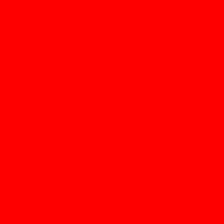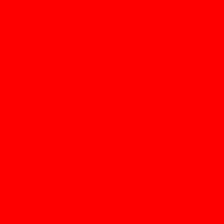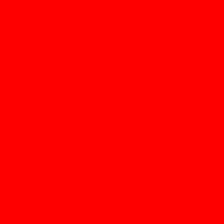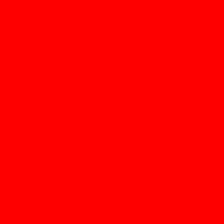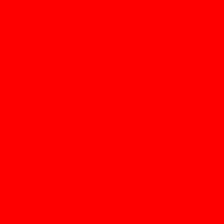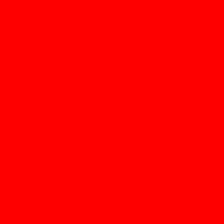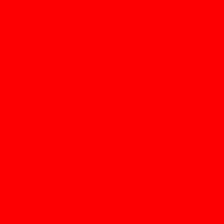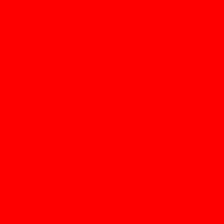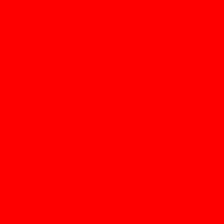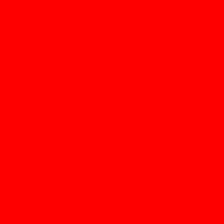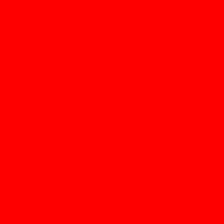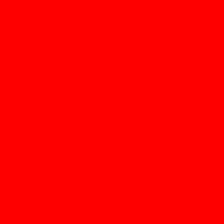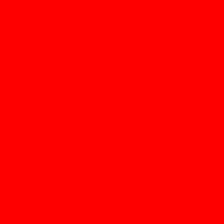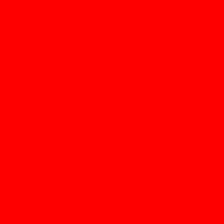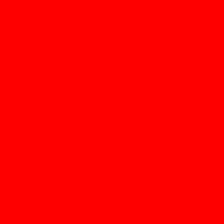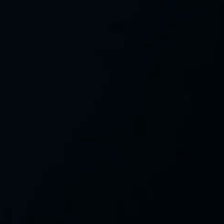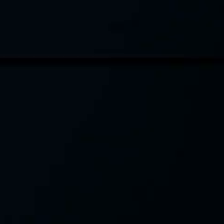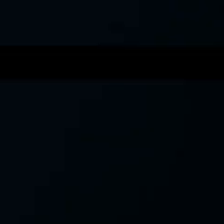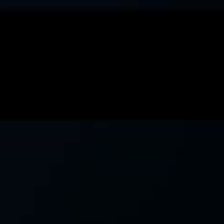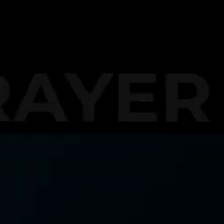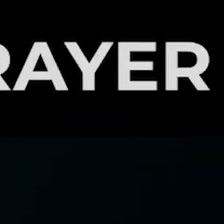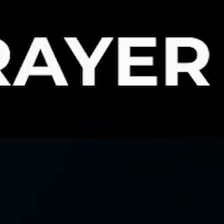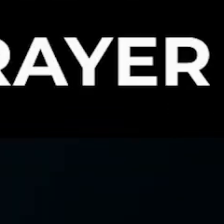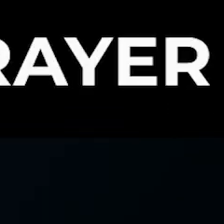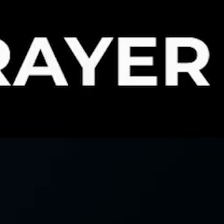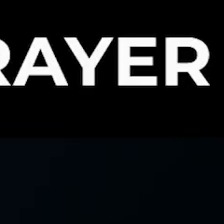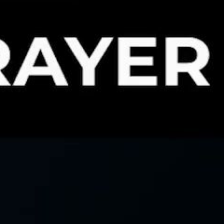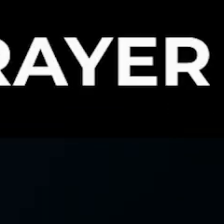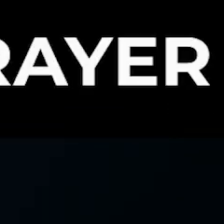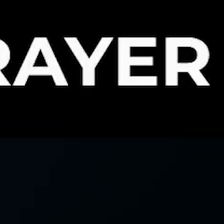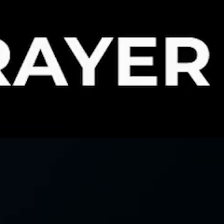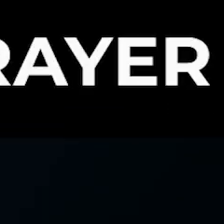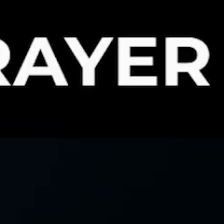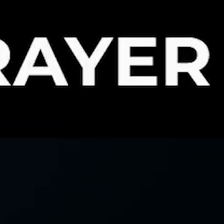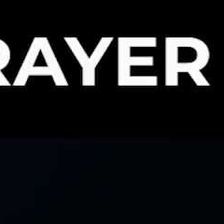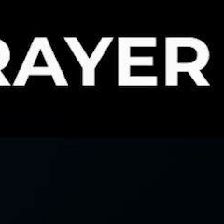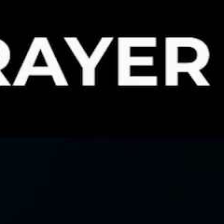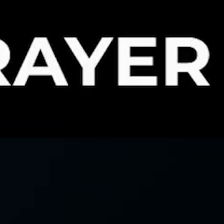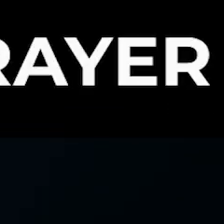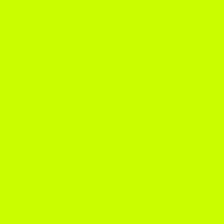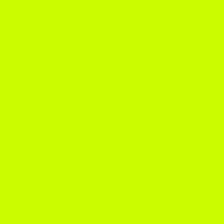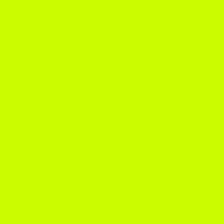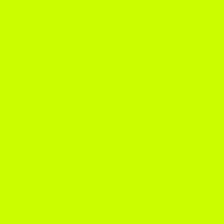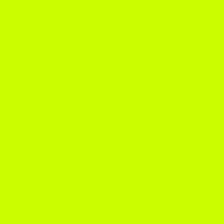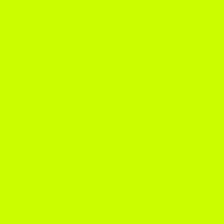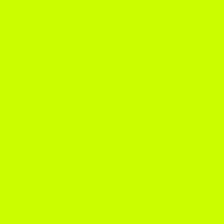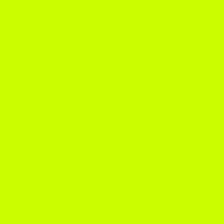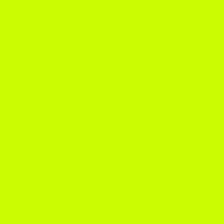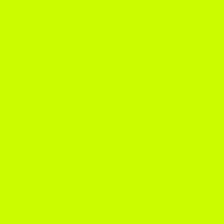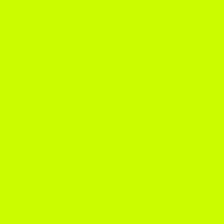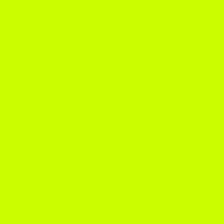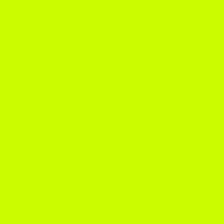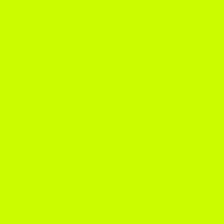Notice is hereby given that following the setting aside of the 10th of October 2020 as a National Day of Prayer, the annual